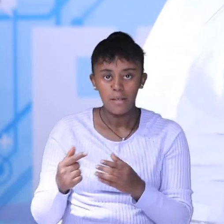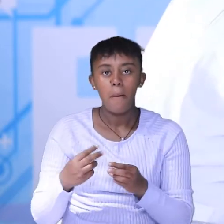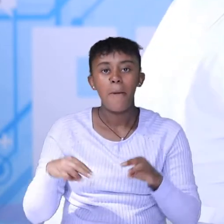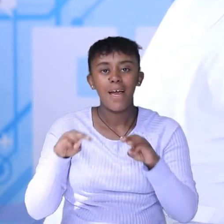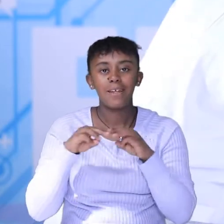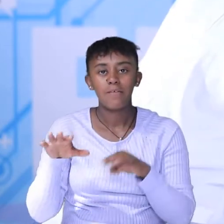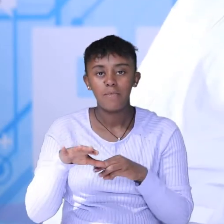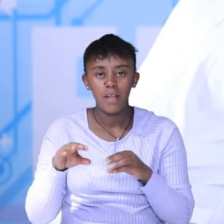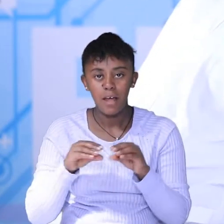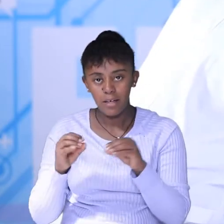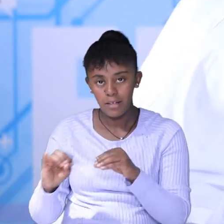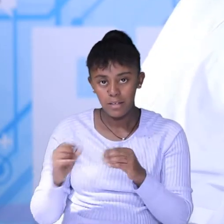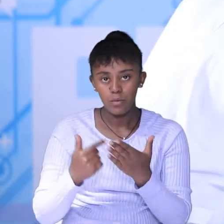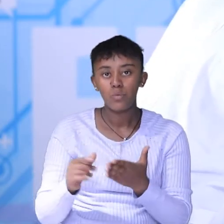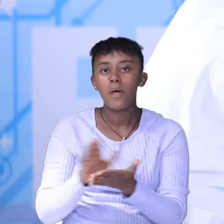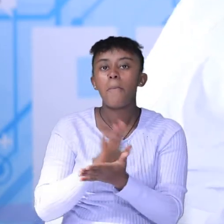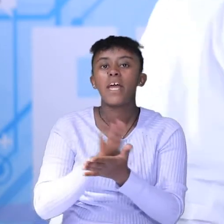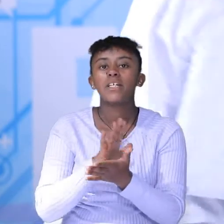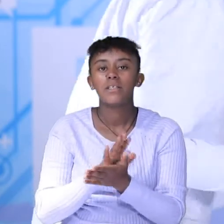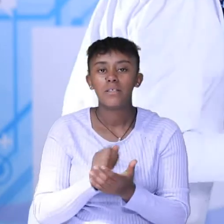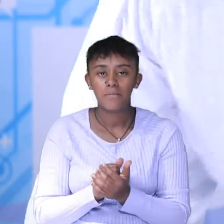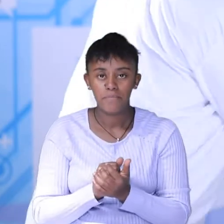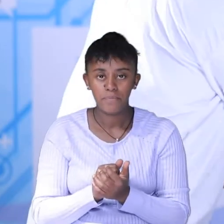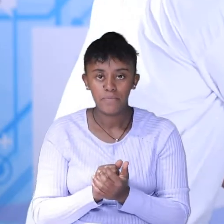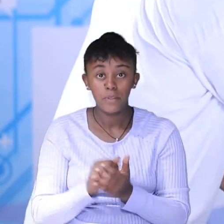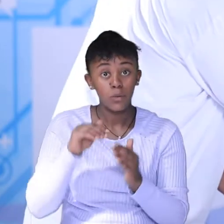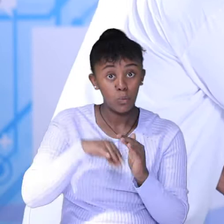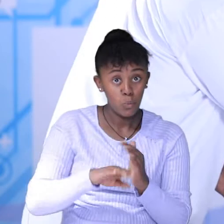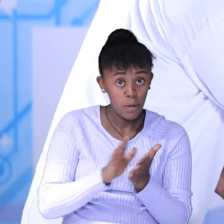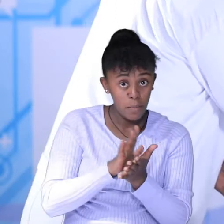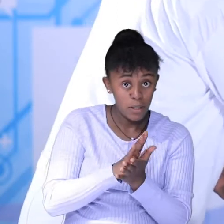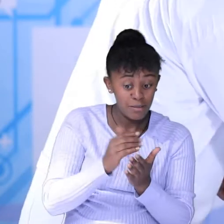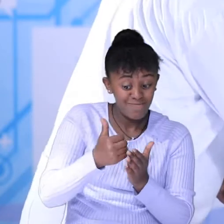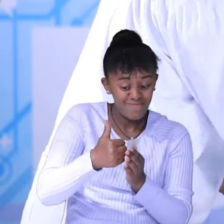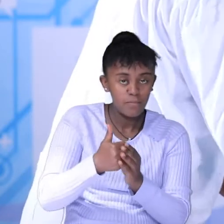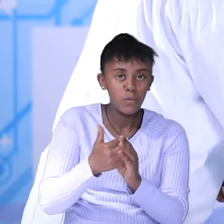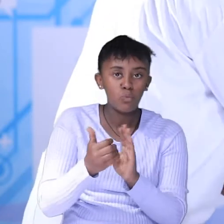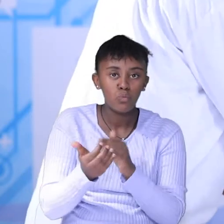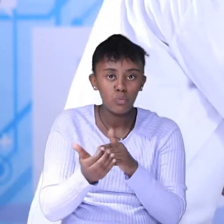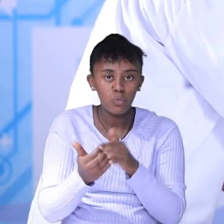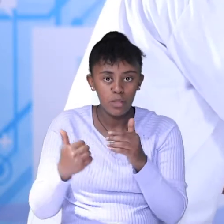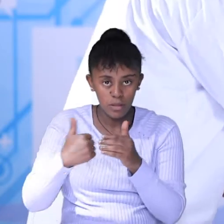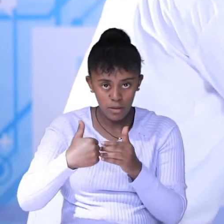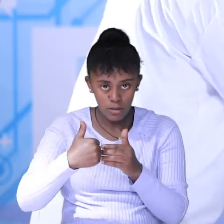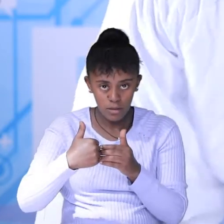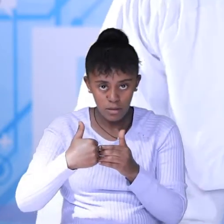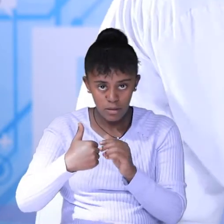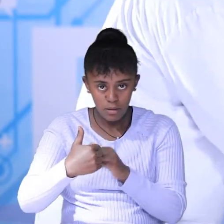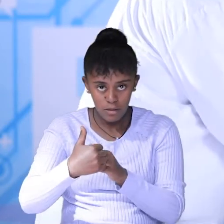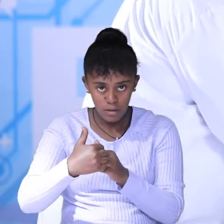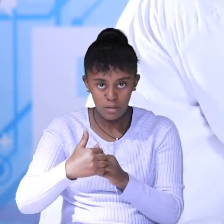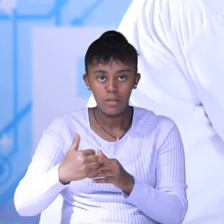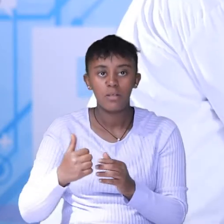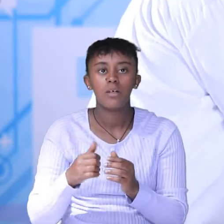acting into the page. We can call it like this, into the page. You are pointing into, your forefingers points